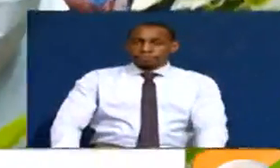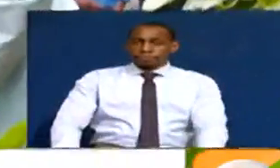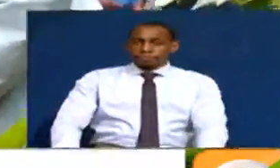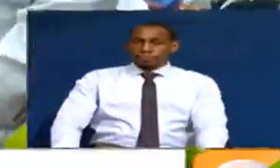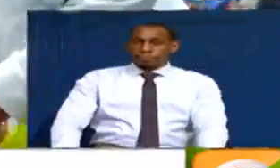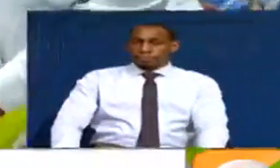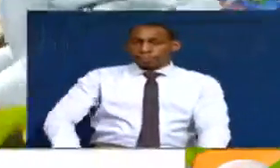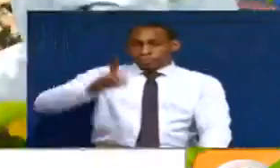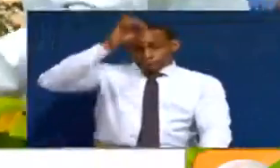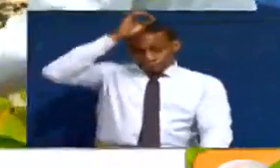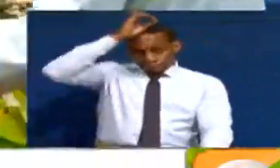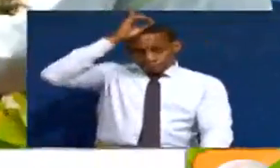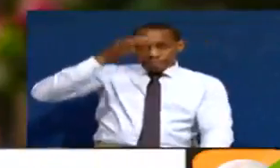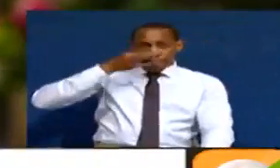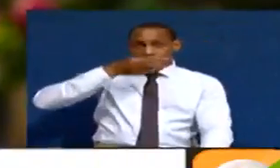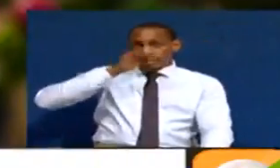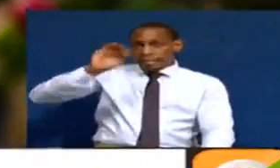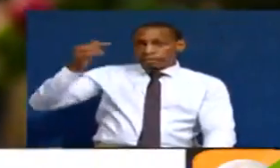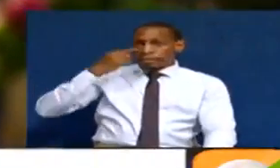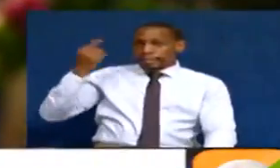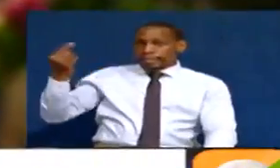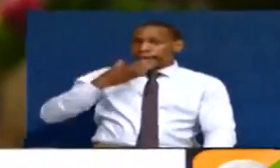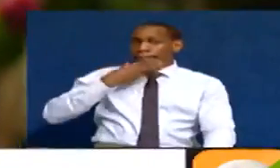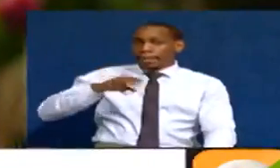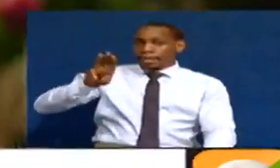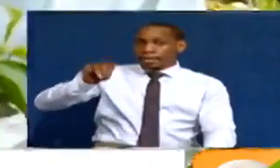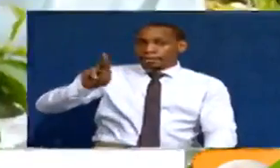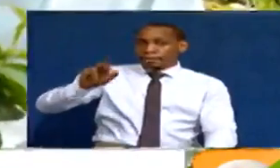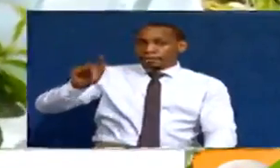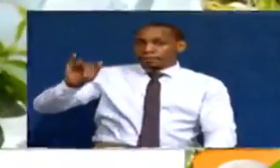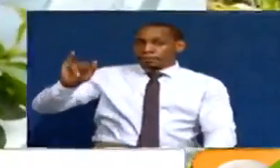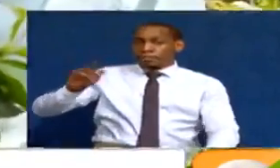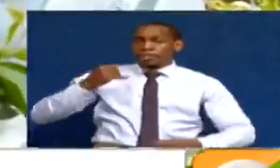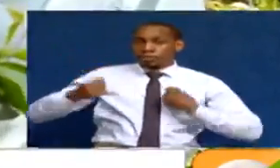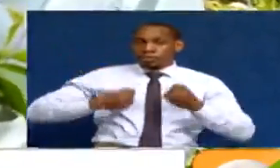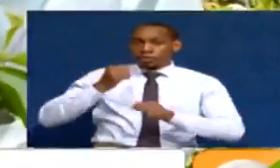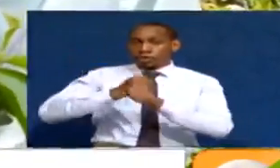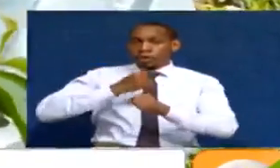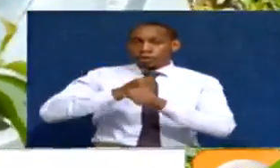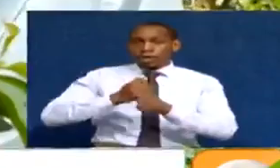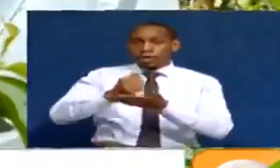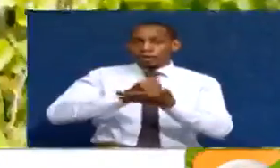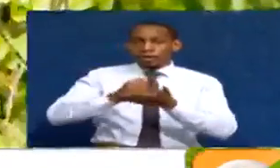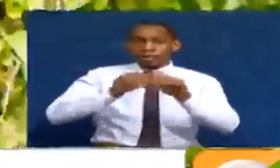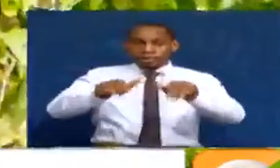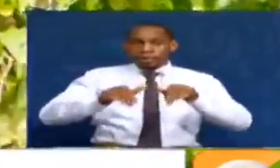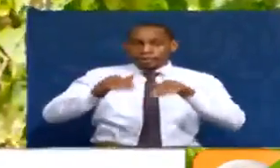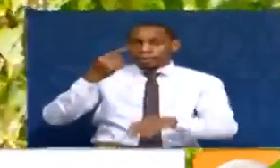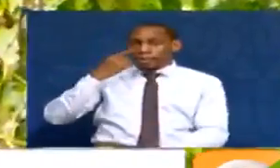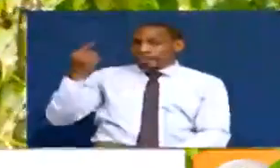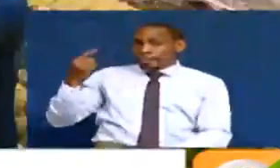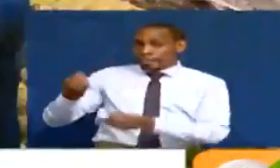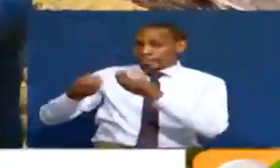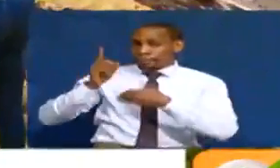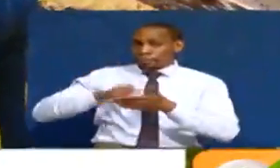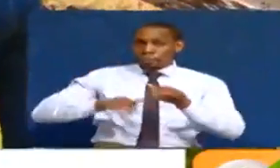At Kianjogu village in Nyeri County, Cyrus Muruki delights in improving his coffee farm. Here, we learn